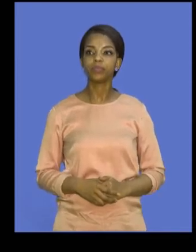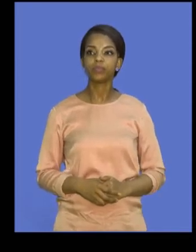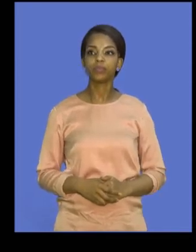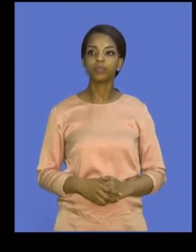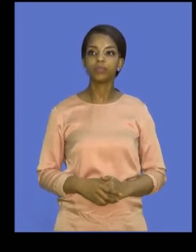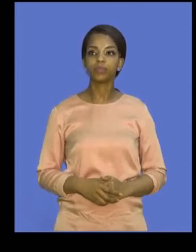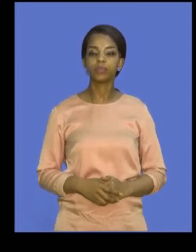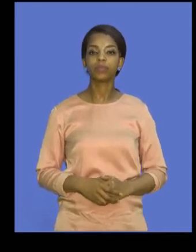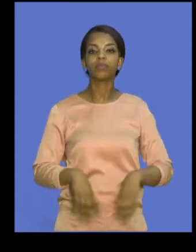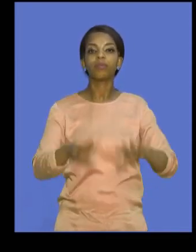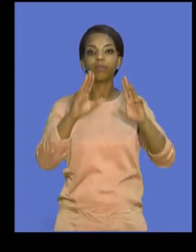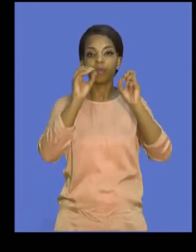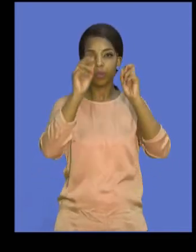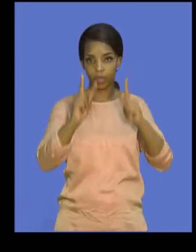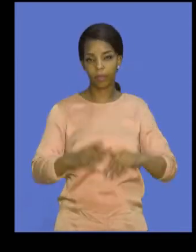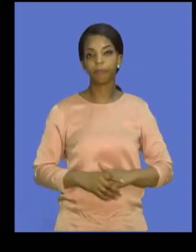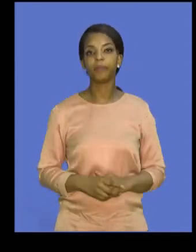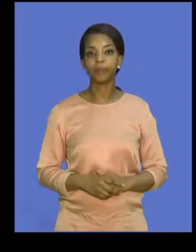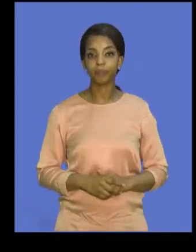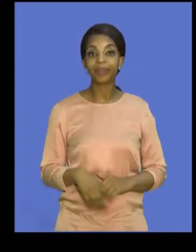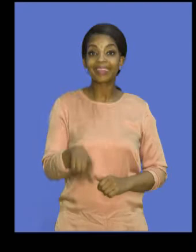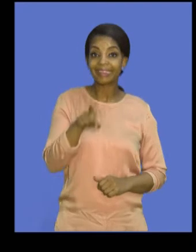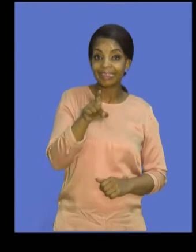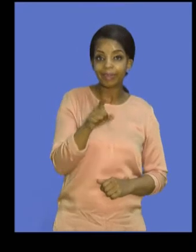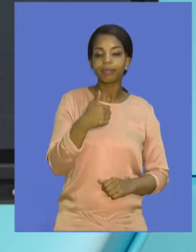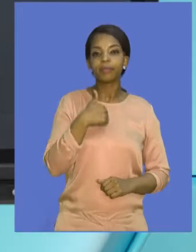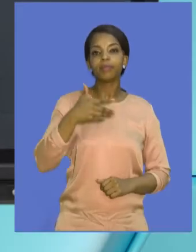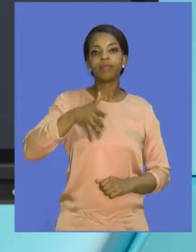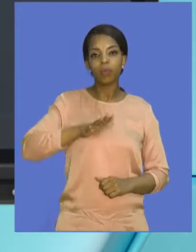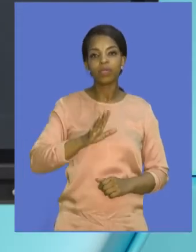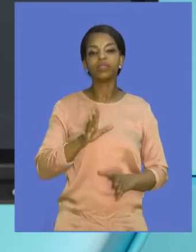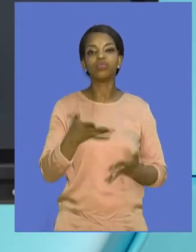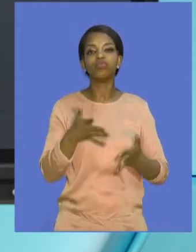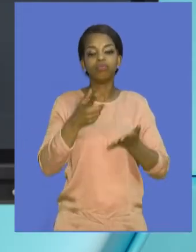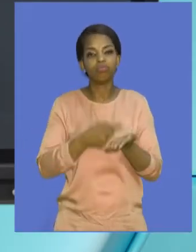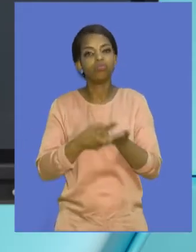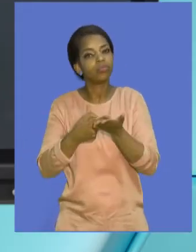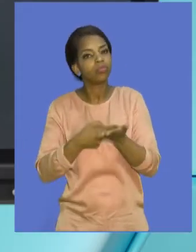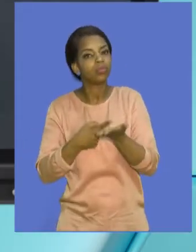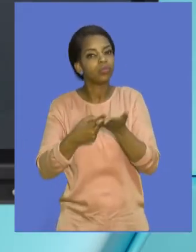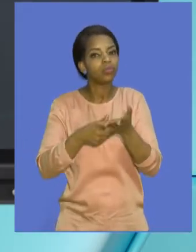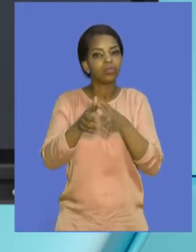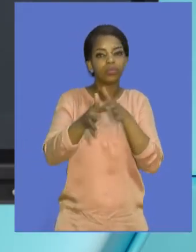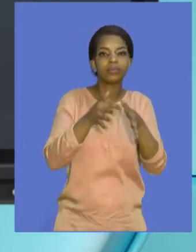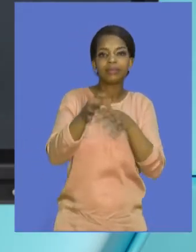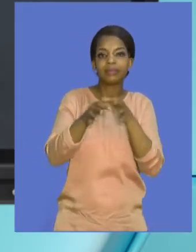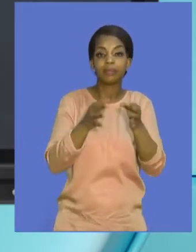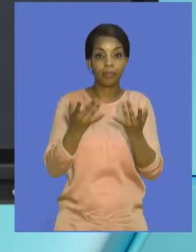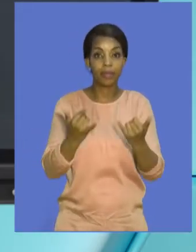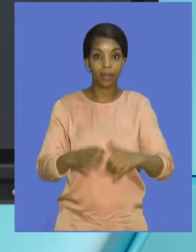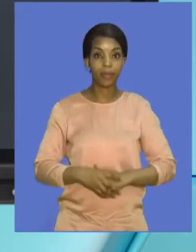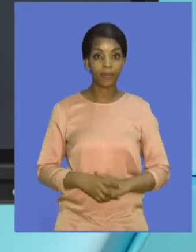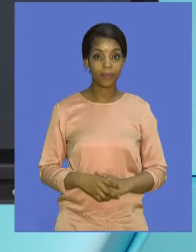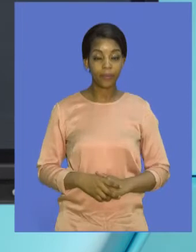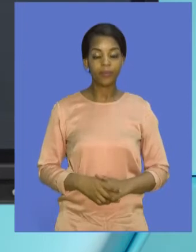All right, so guys, that's all that I wanted to just discuss with you for now. I want you to look at, or to